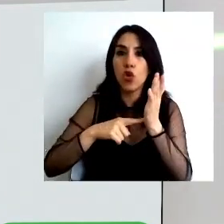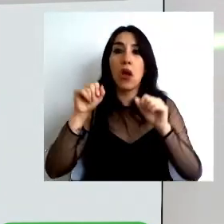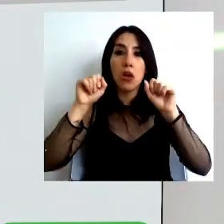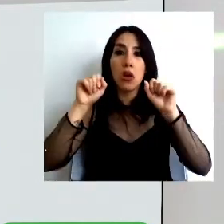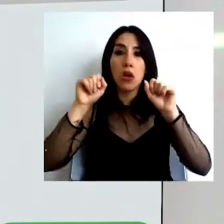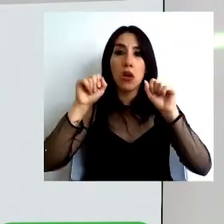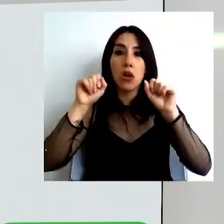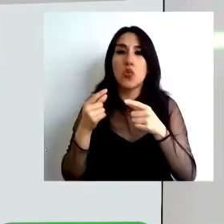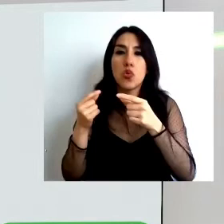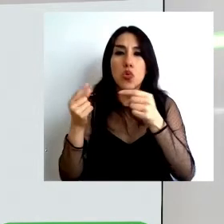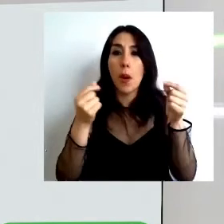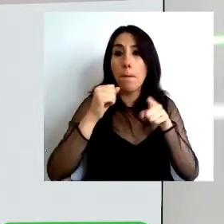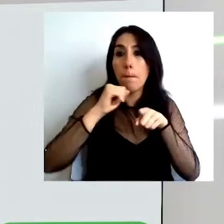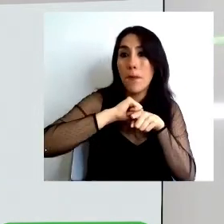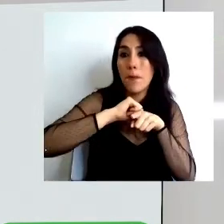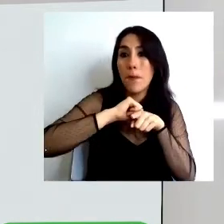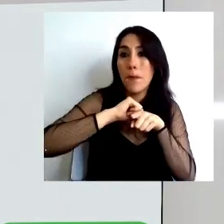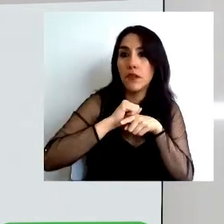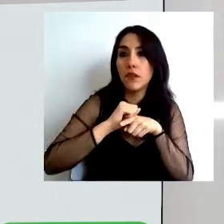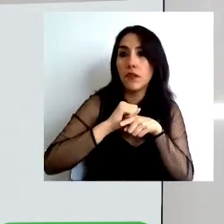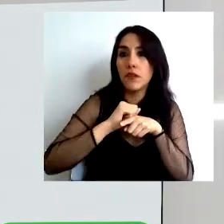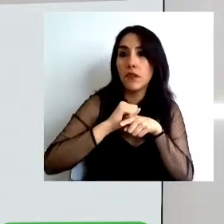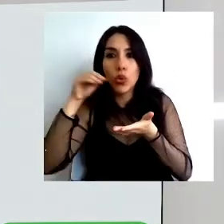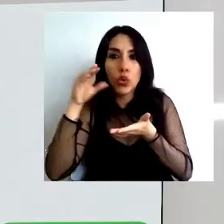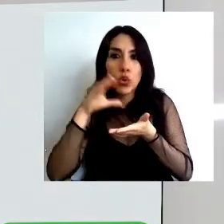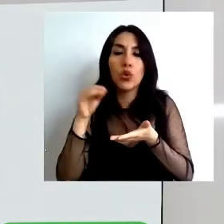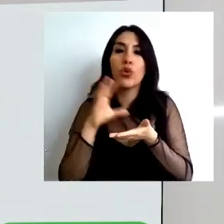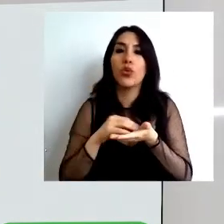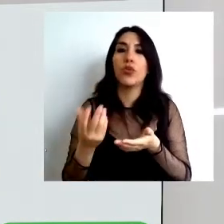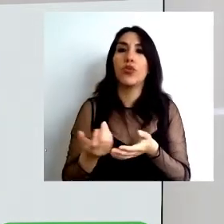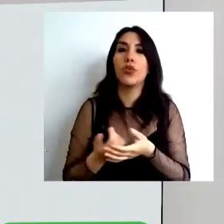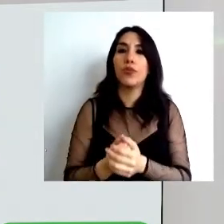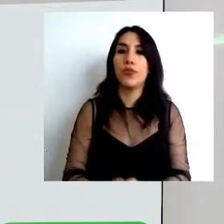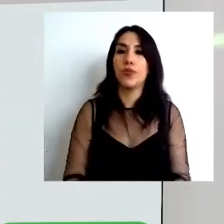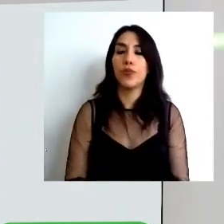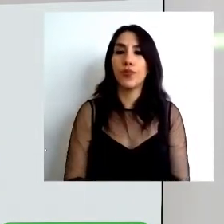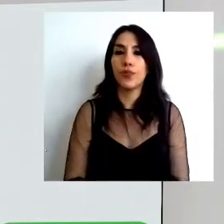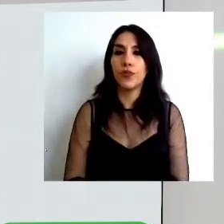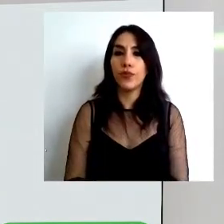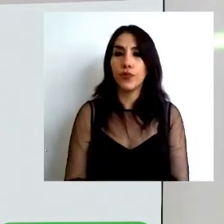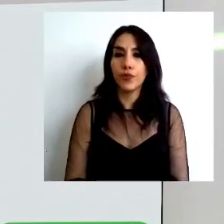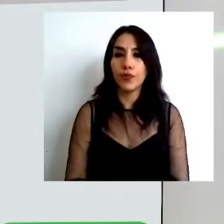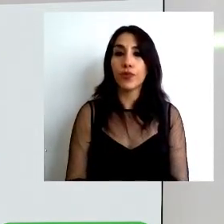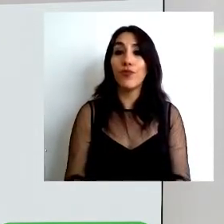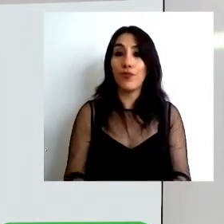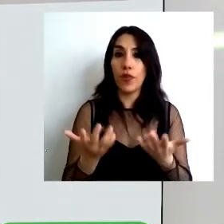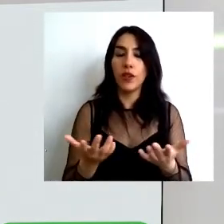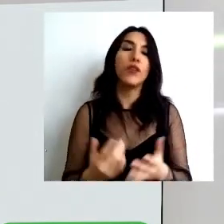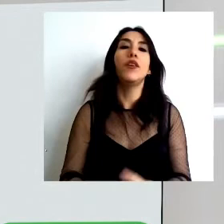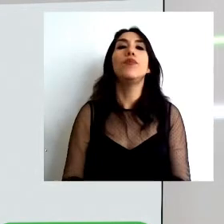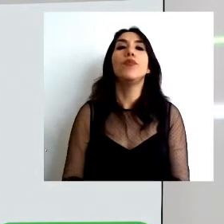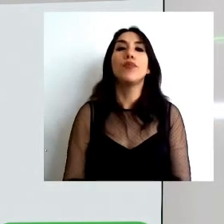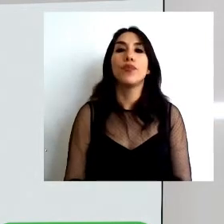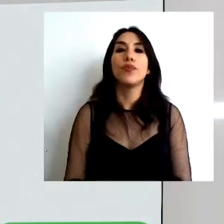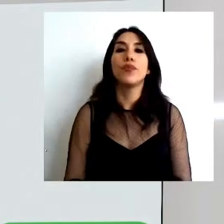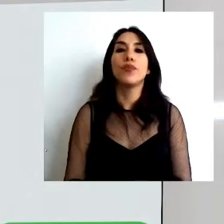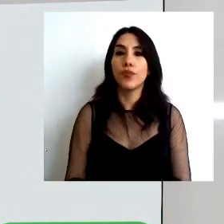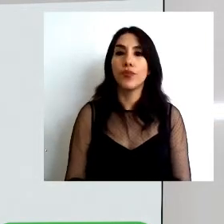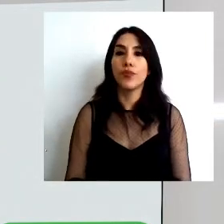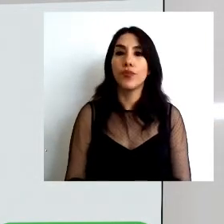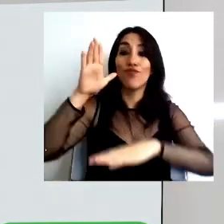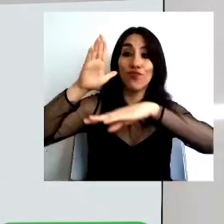So, key messages here. When you think about scaling impact, try to think even a bit further